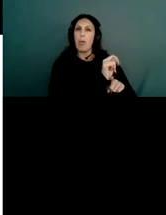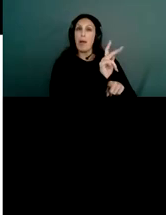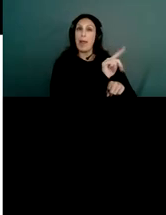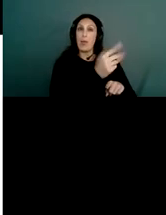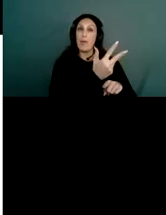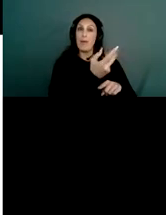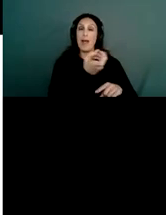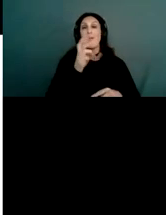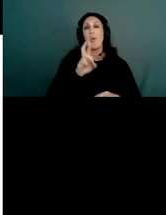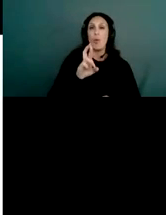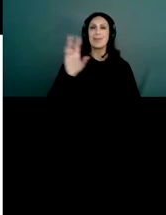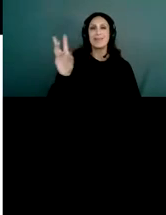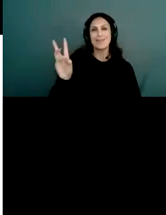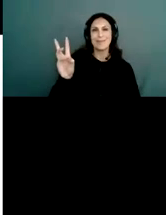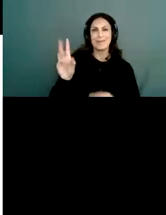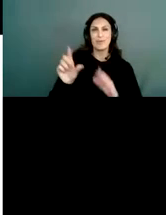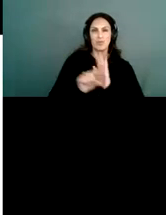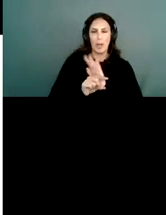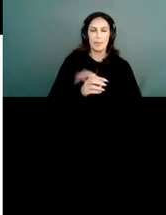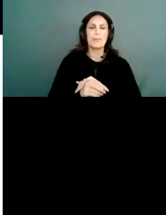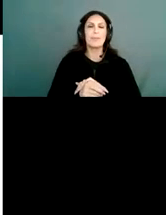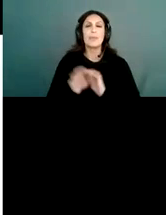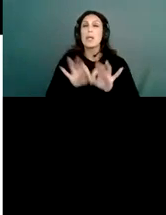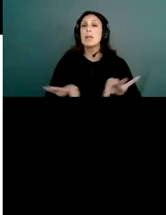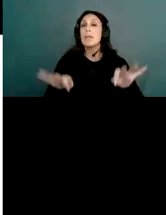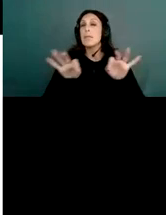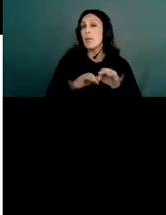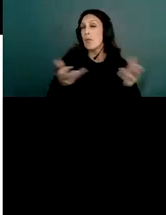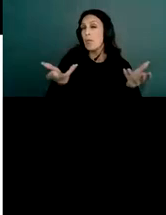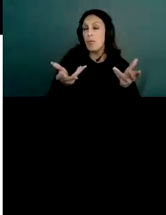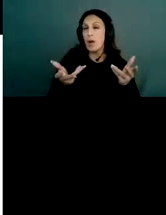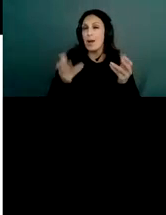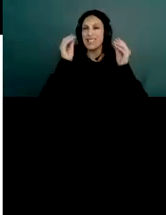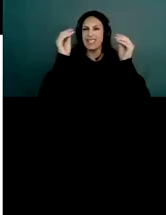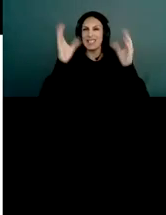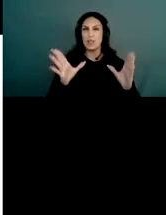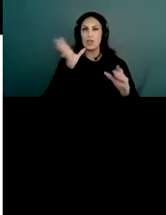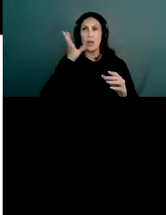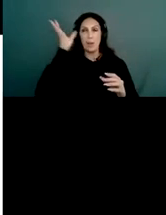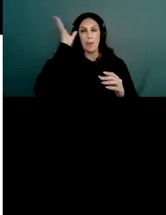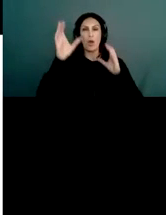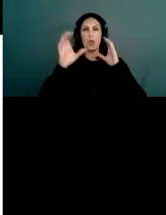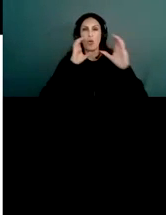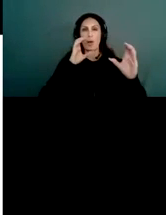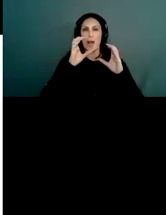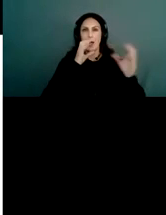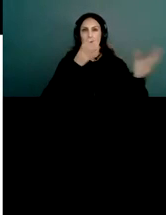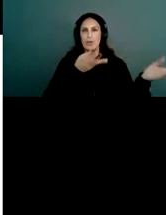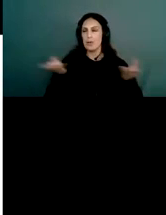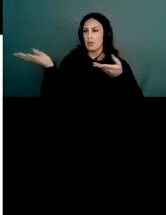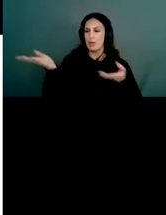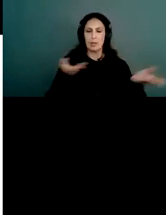PowerUp. The key to that is really the communication with the teacher. As we showed earlier, teachers